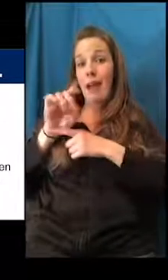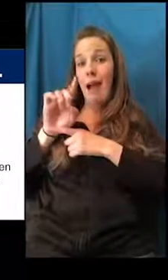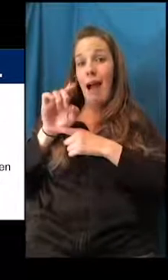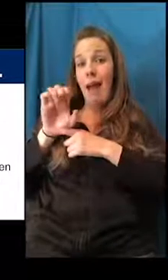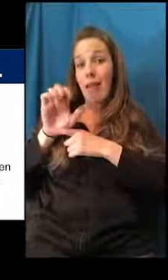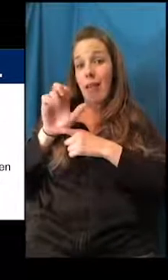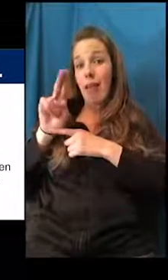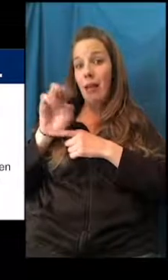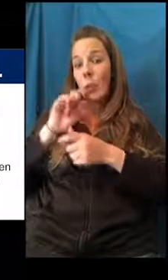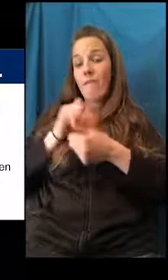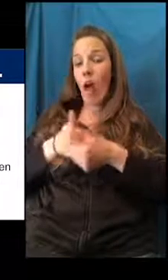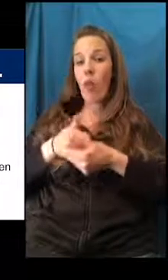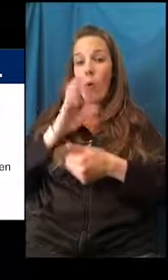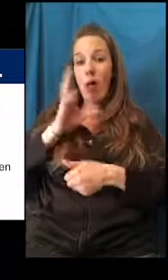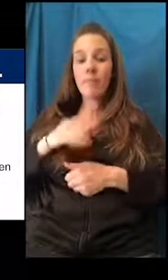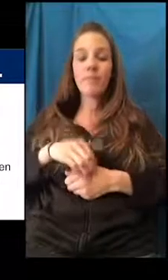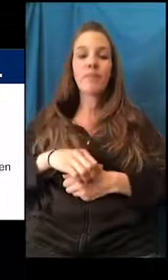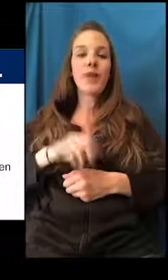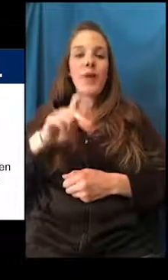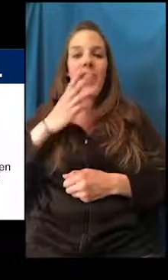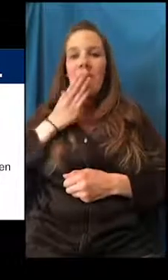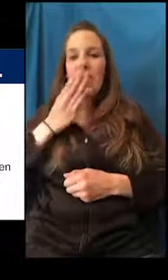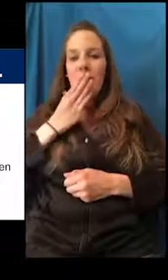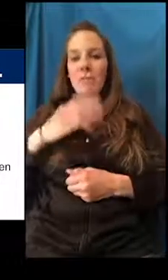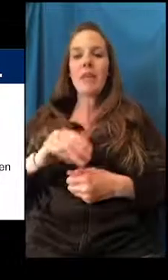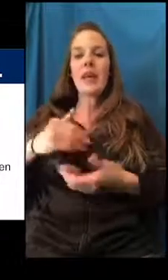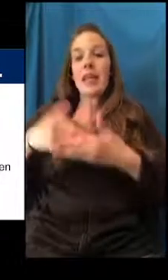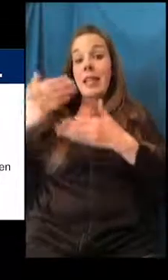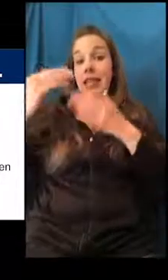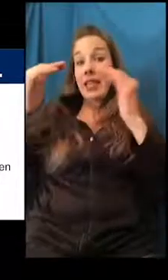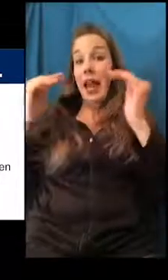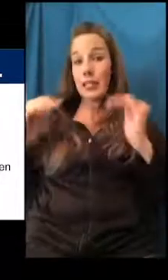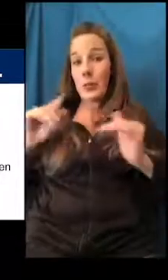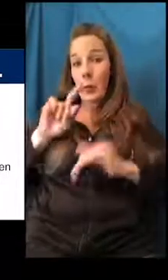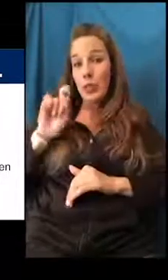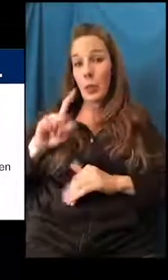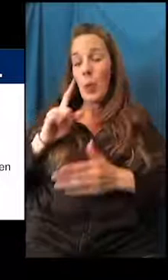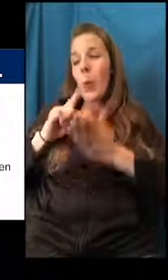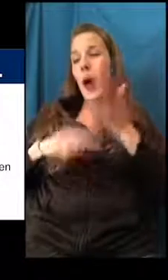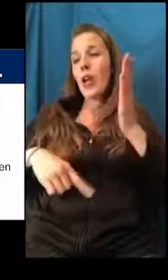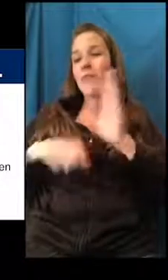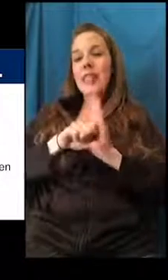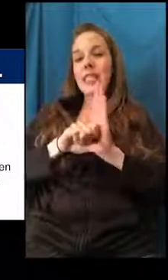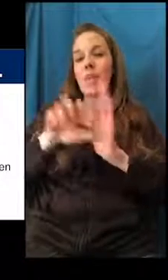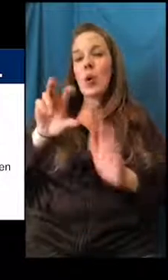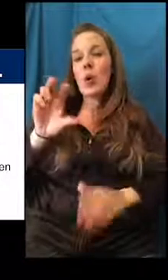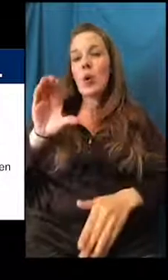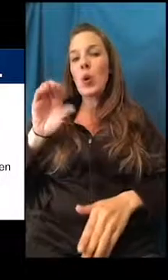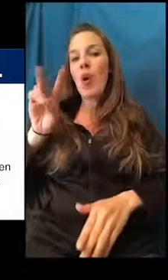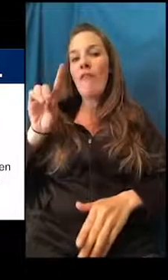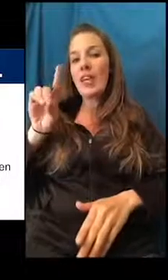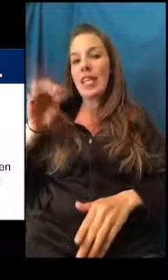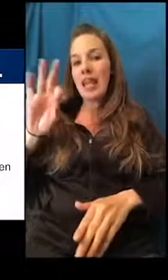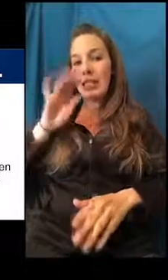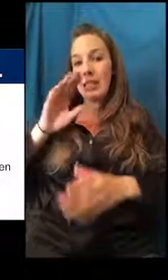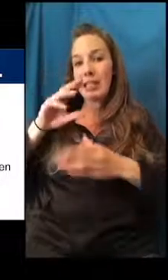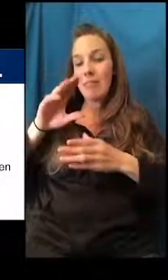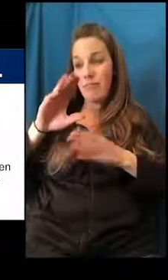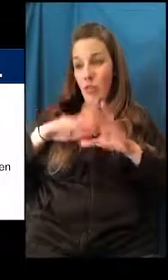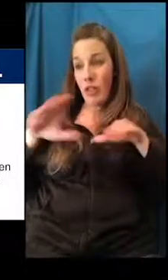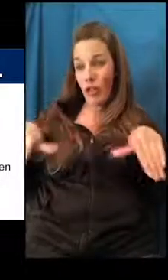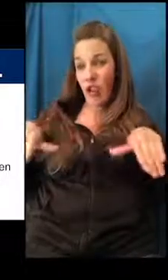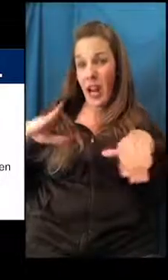Great, thank you. The next question is, what are the symptoms of COVID-19 in children, and how can I get my